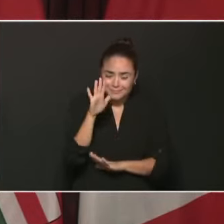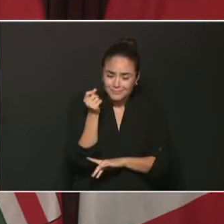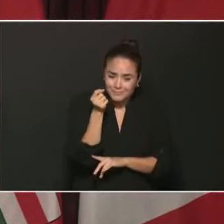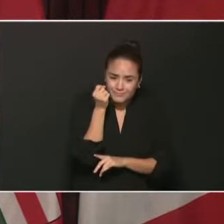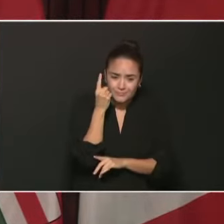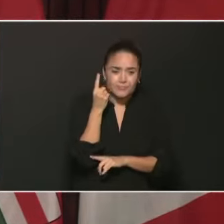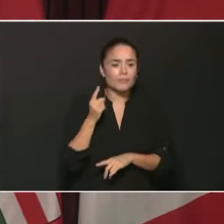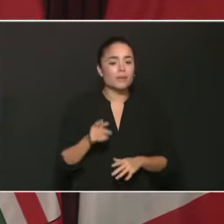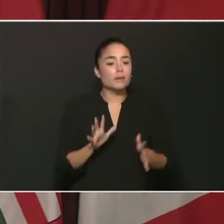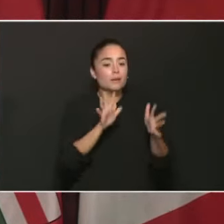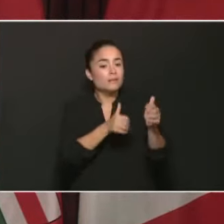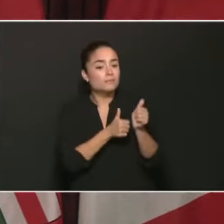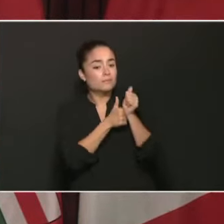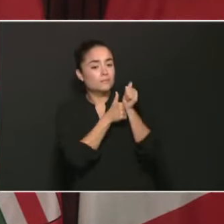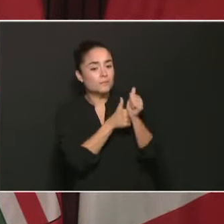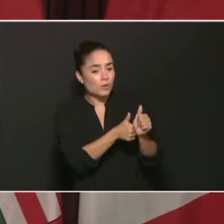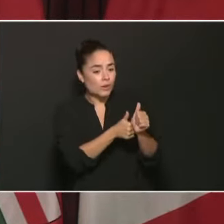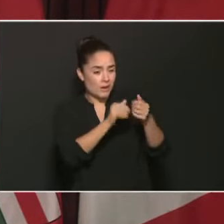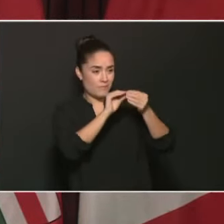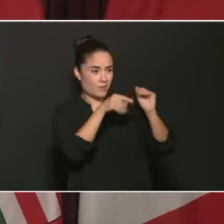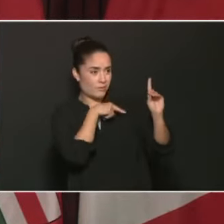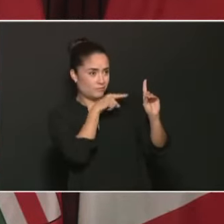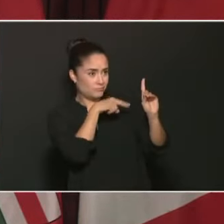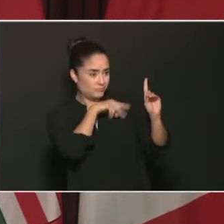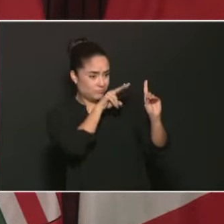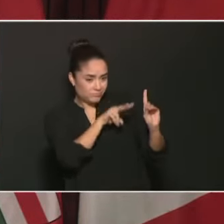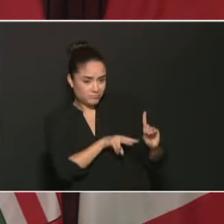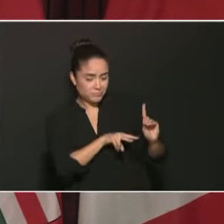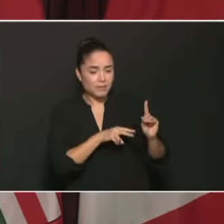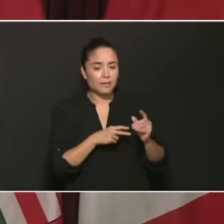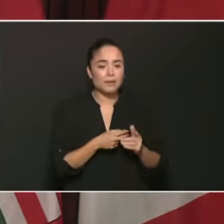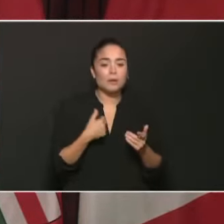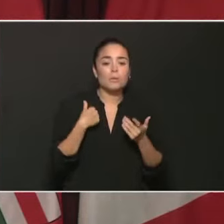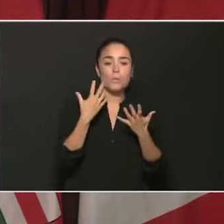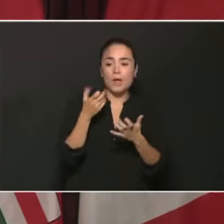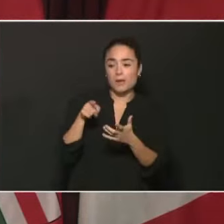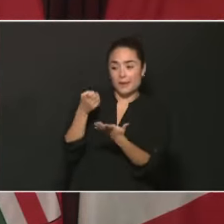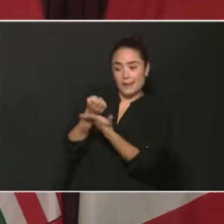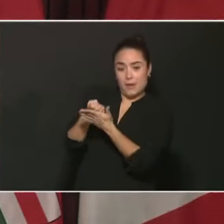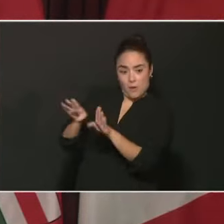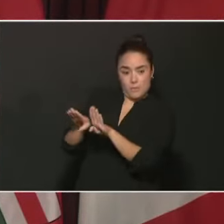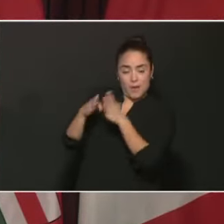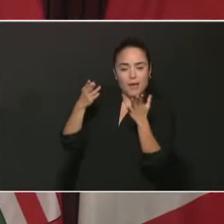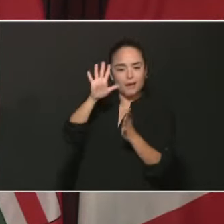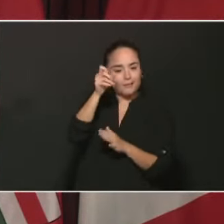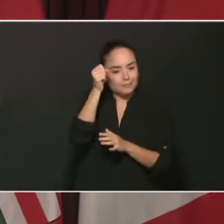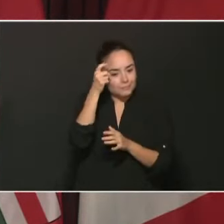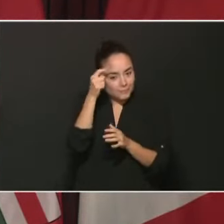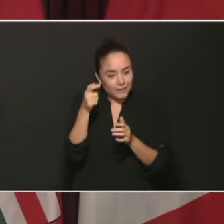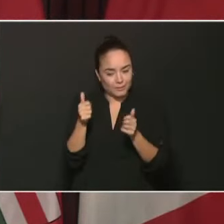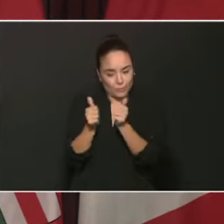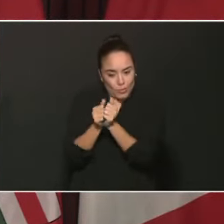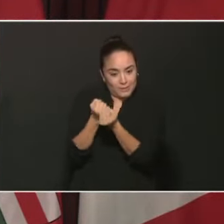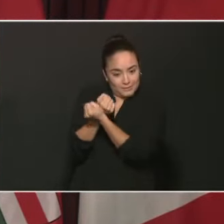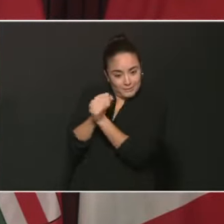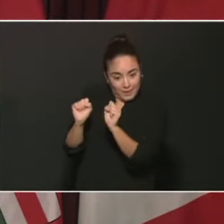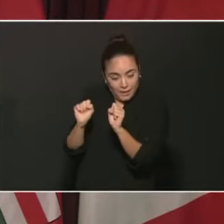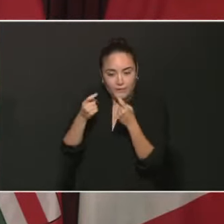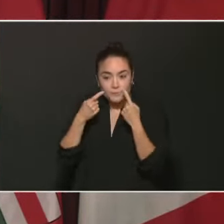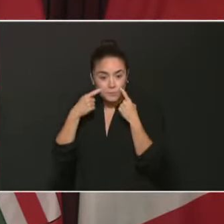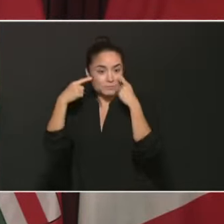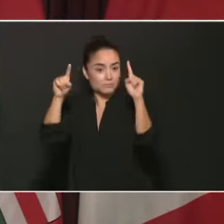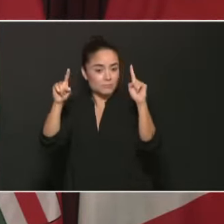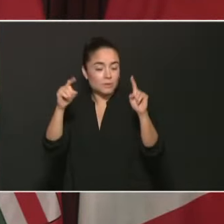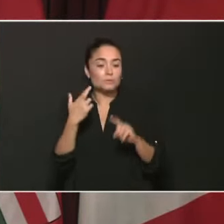data. We want our economy to open up safely and effectively. I do see that restaurants, especially with the